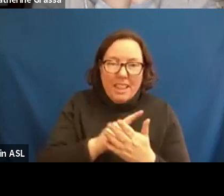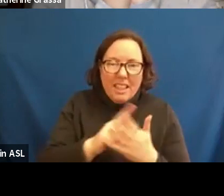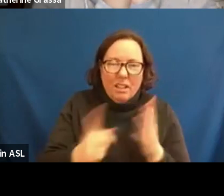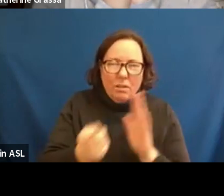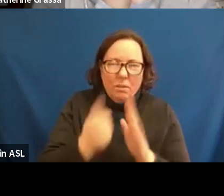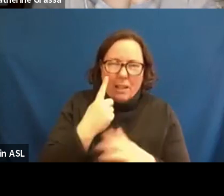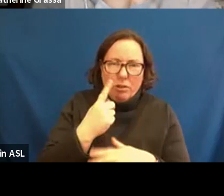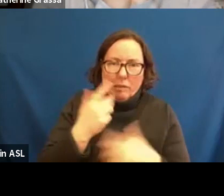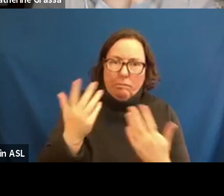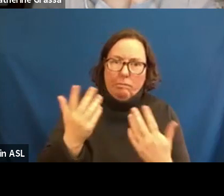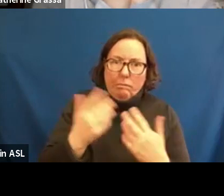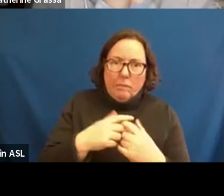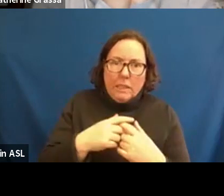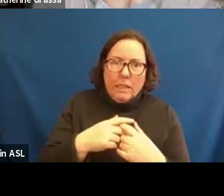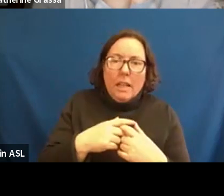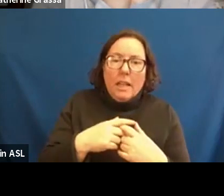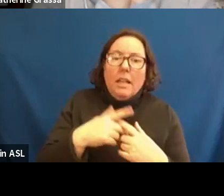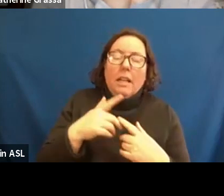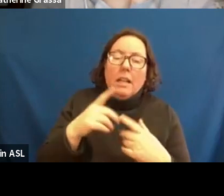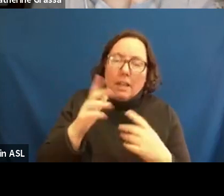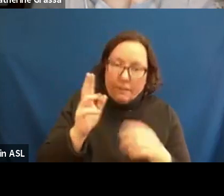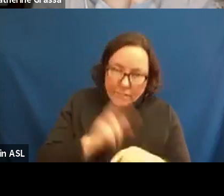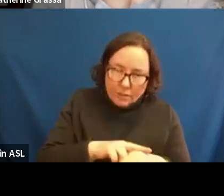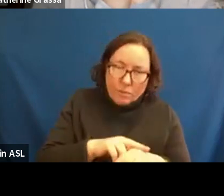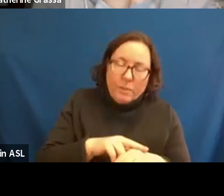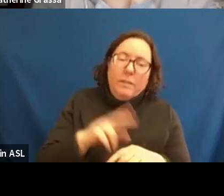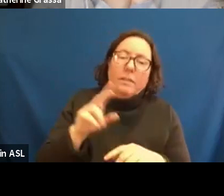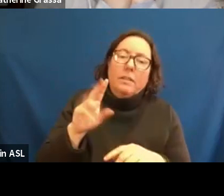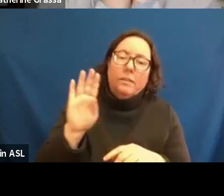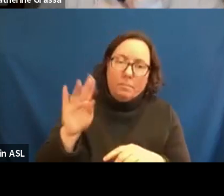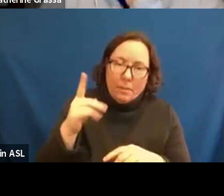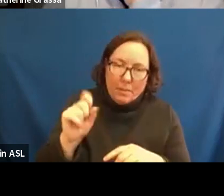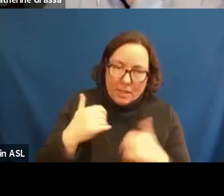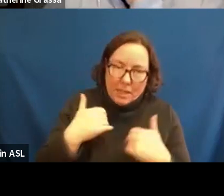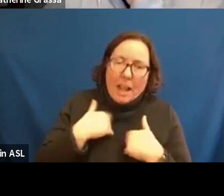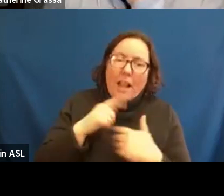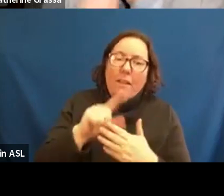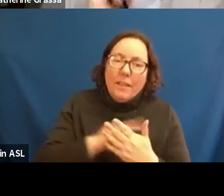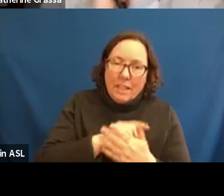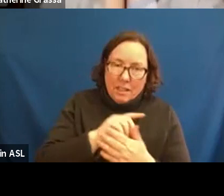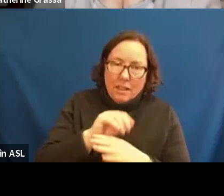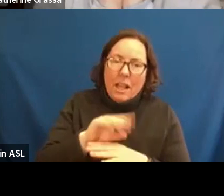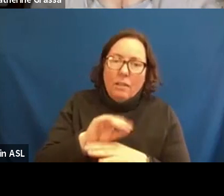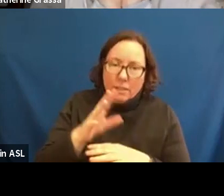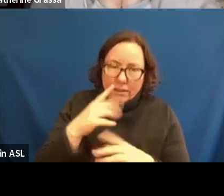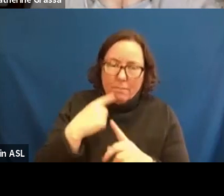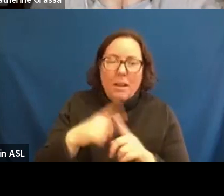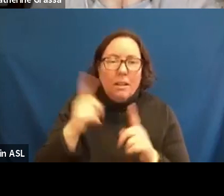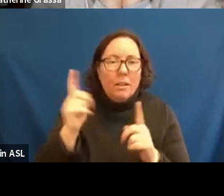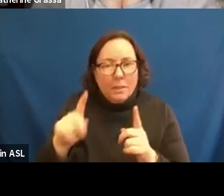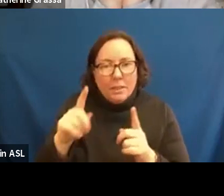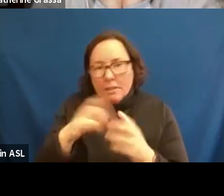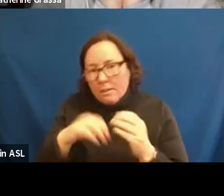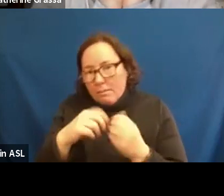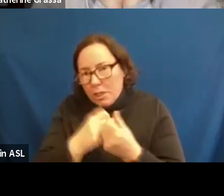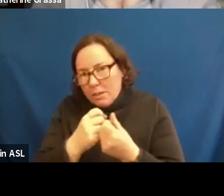up. And so, of course, the district has legal counsel, but we're also seeking to have some additional supports there